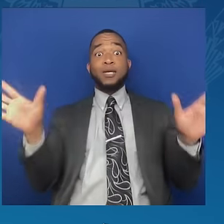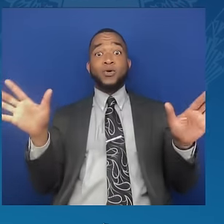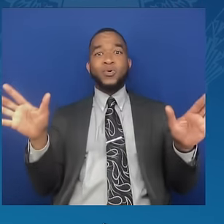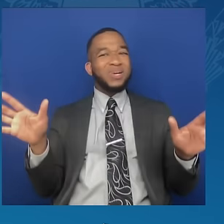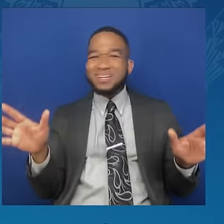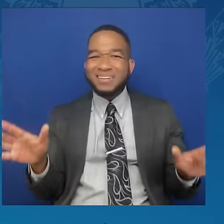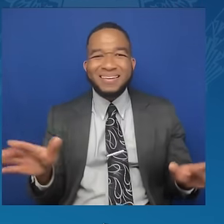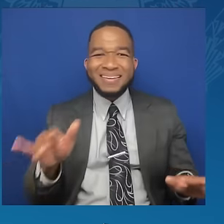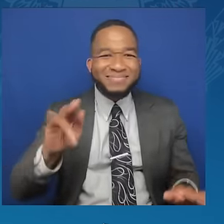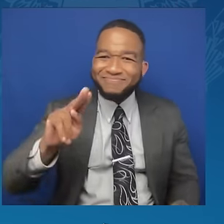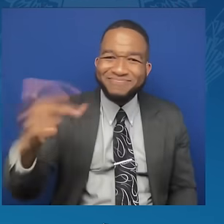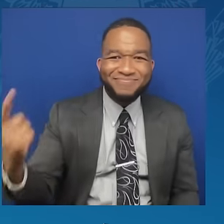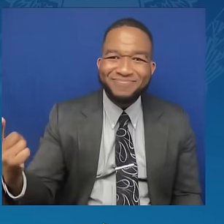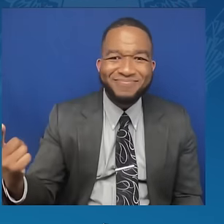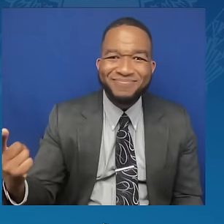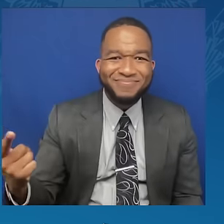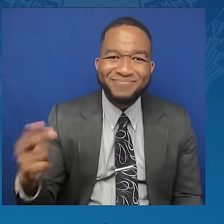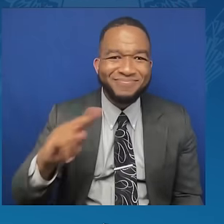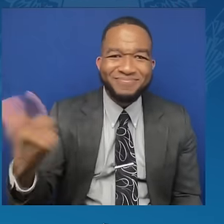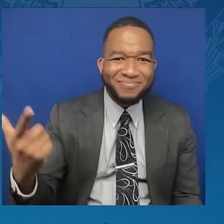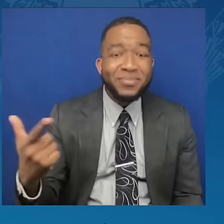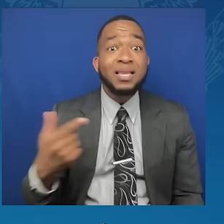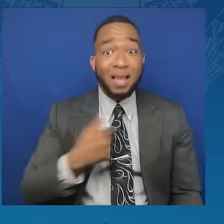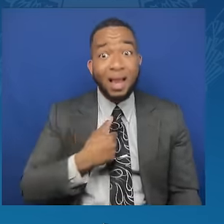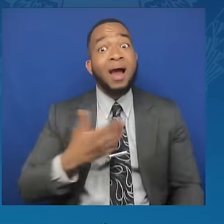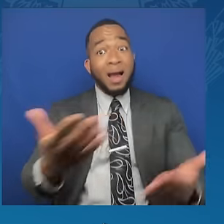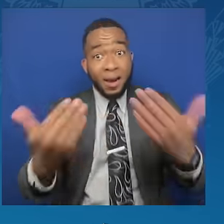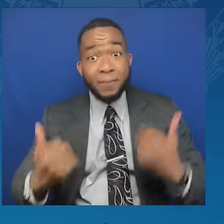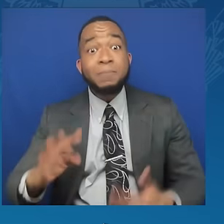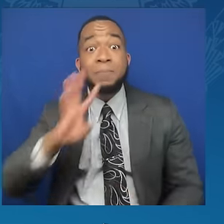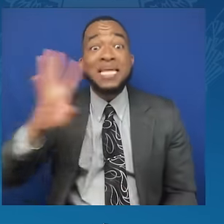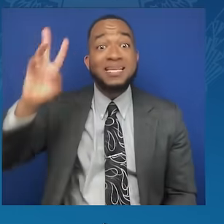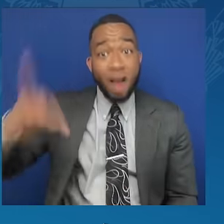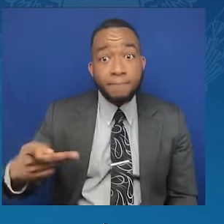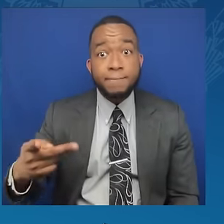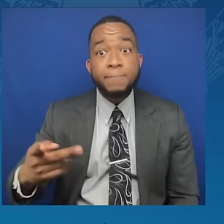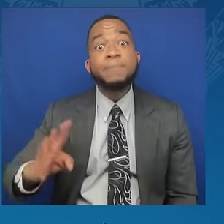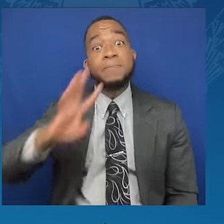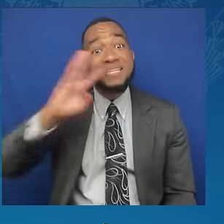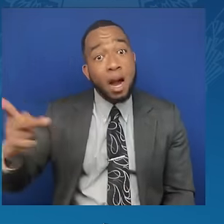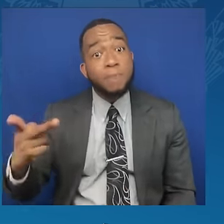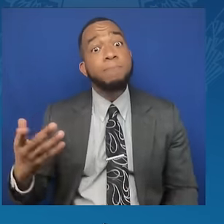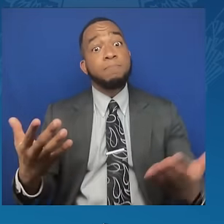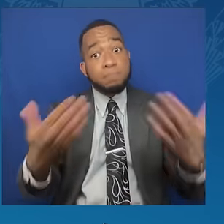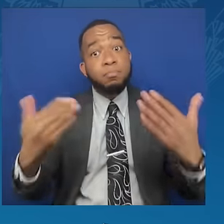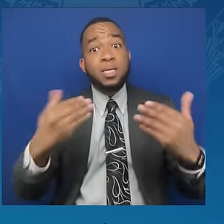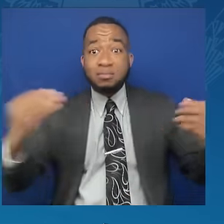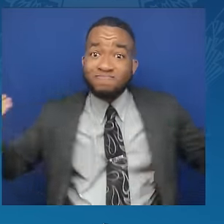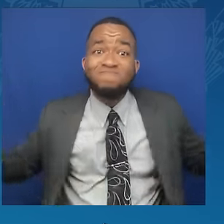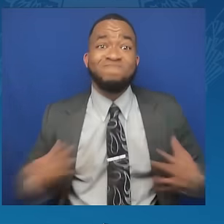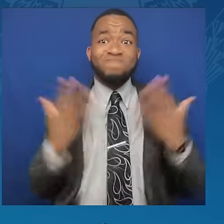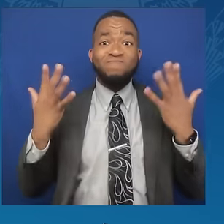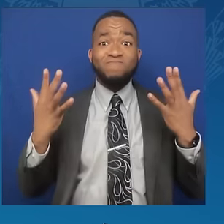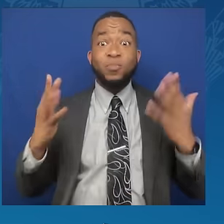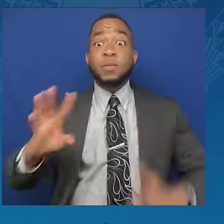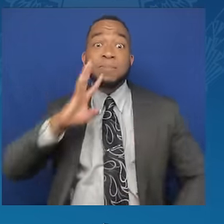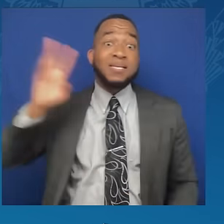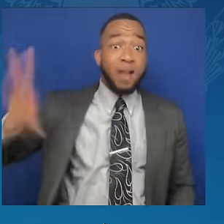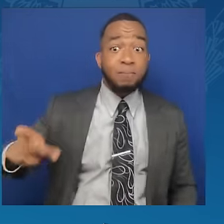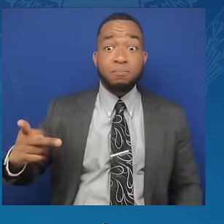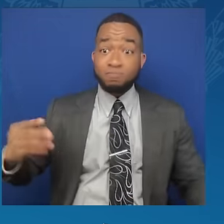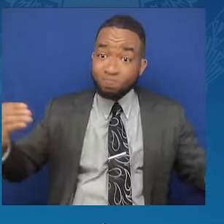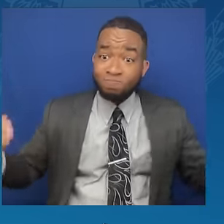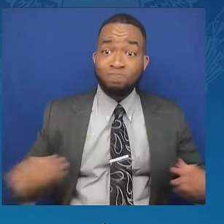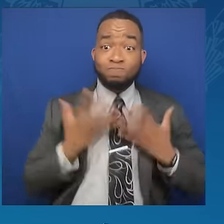up. Fired up. I'm fired up. Fired up. Ain't gonna take it no